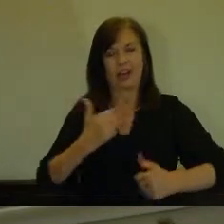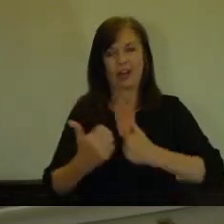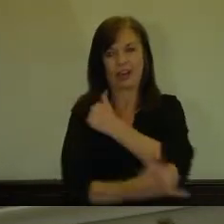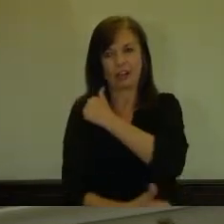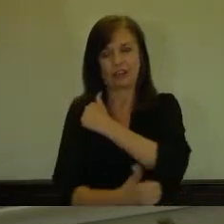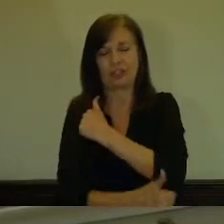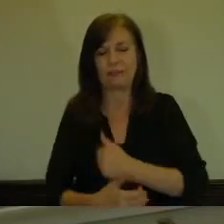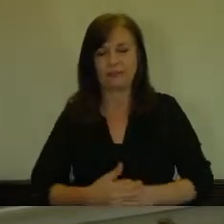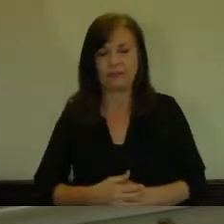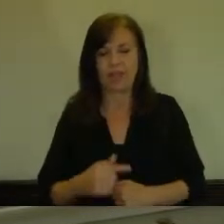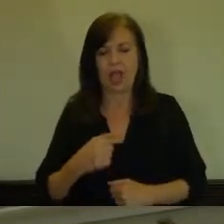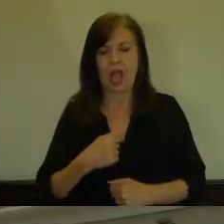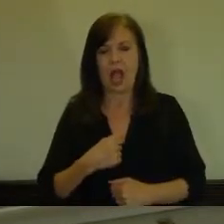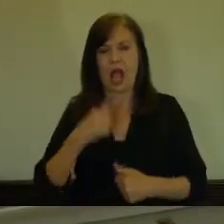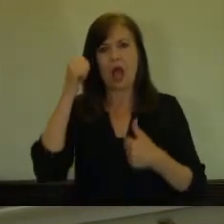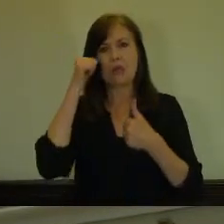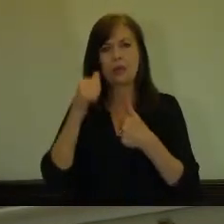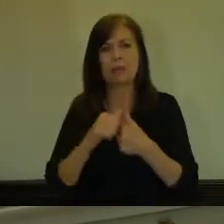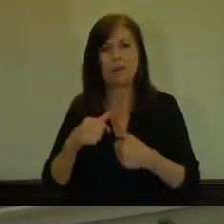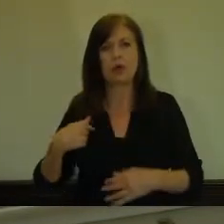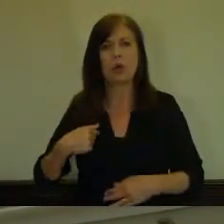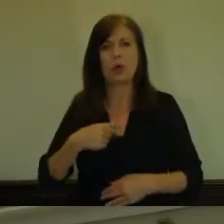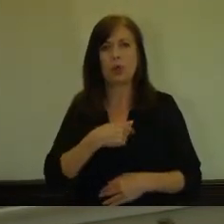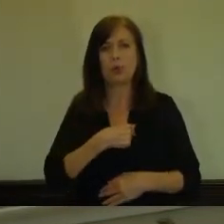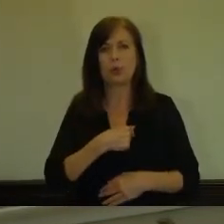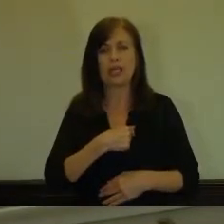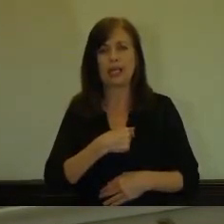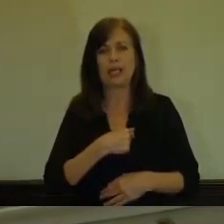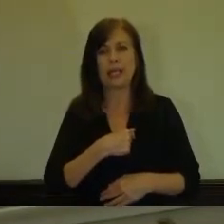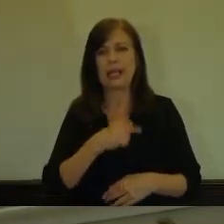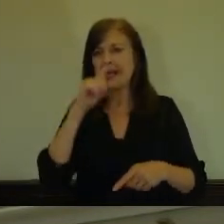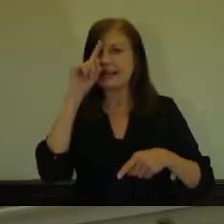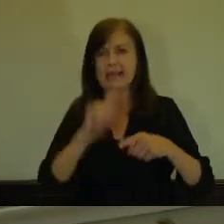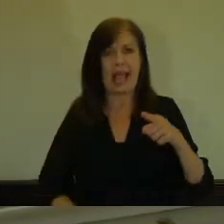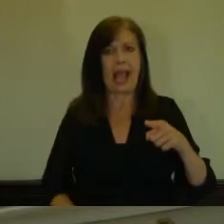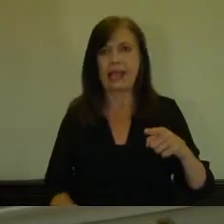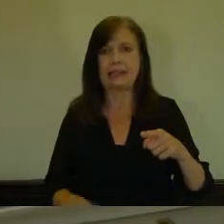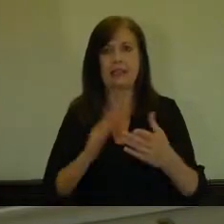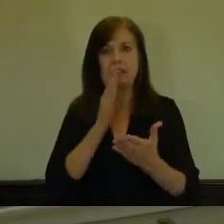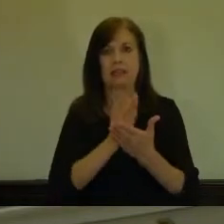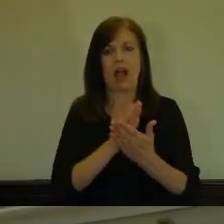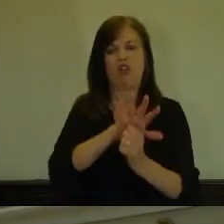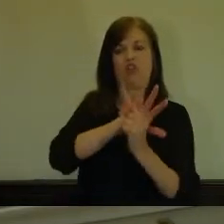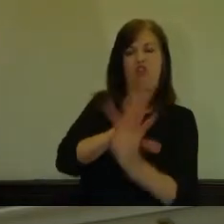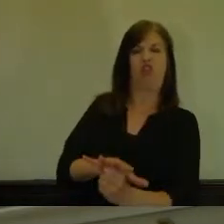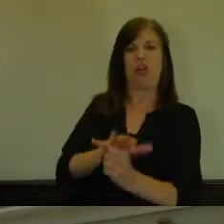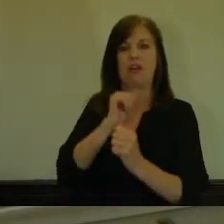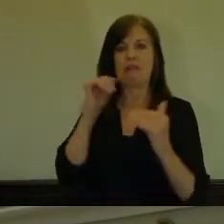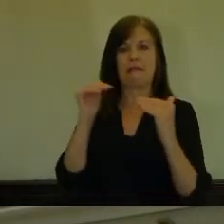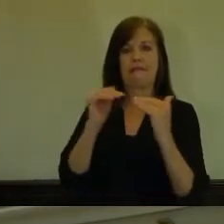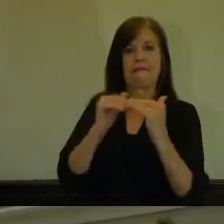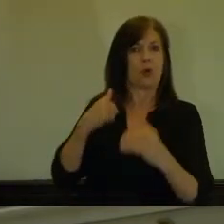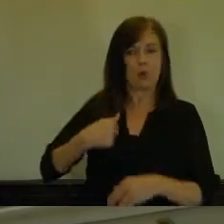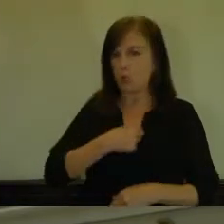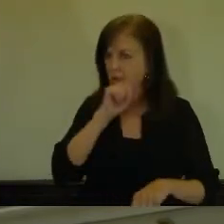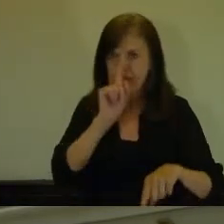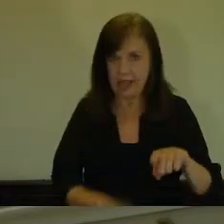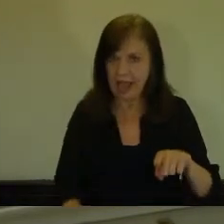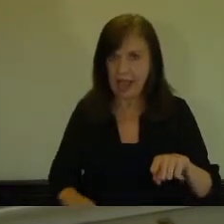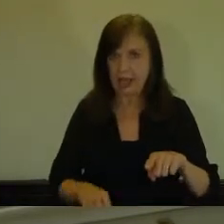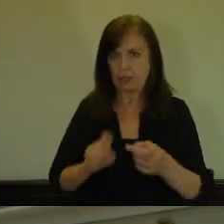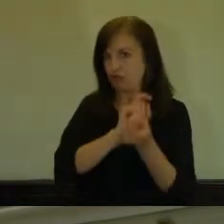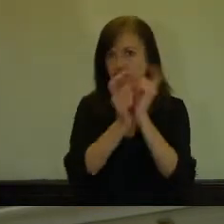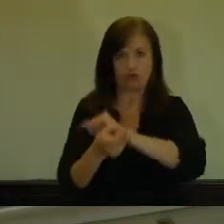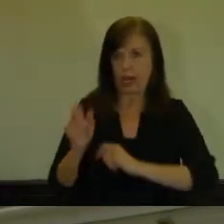This morning, I'm reminded that we cannot do this work of tearing down the walls of justice, of injustice, and doing the work of racial justice